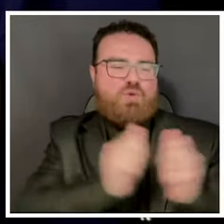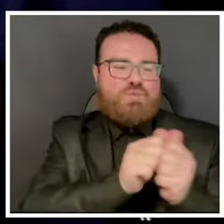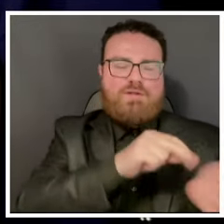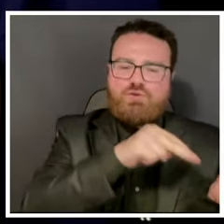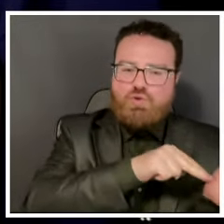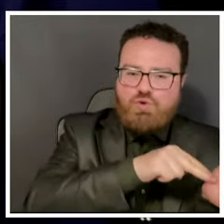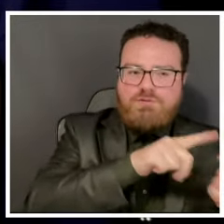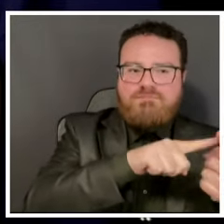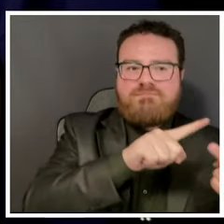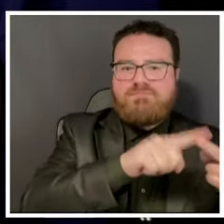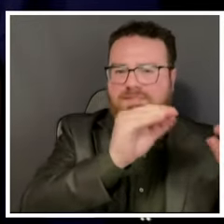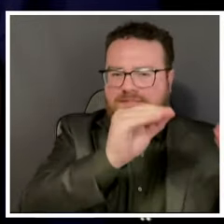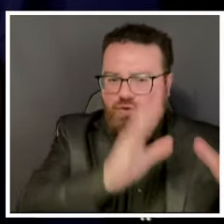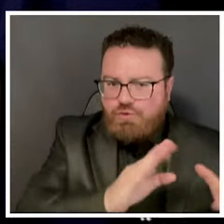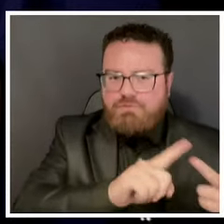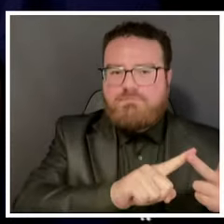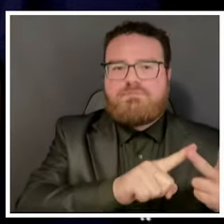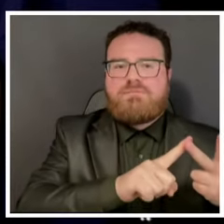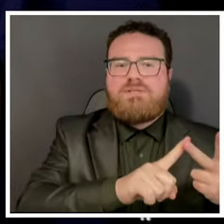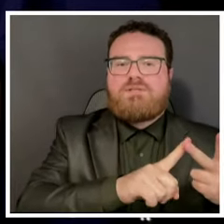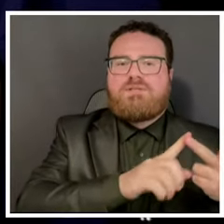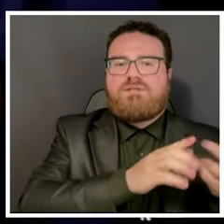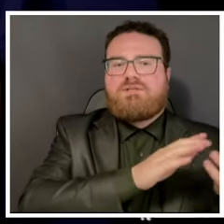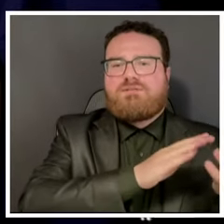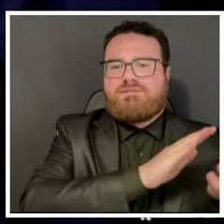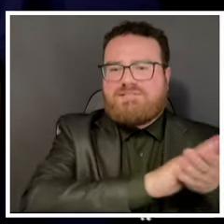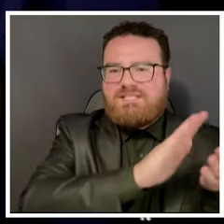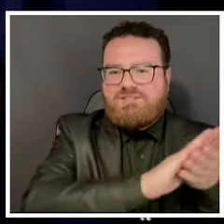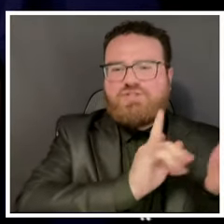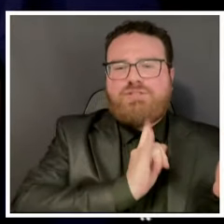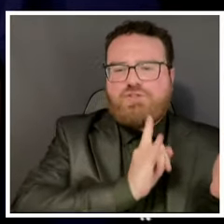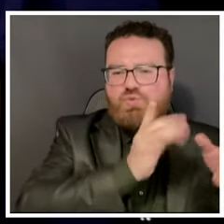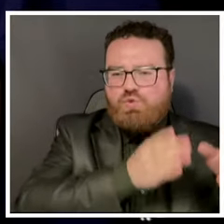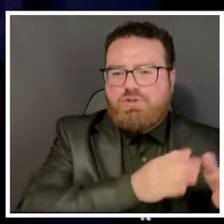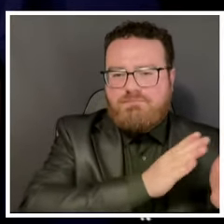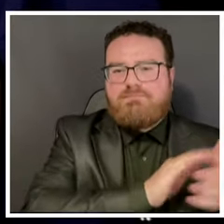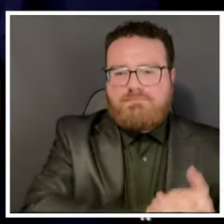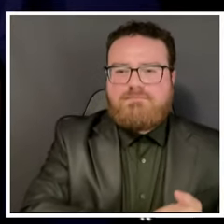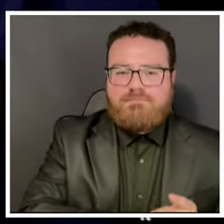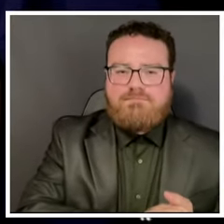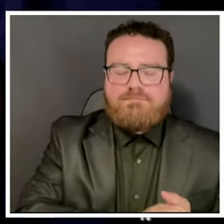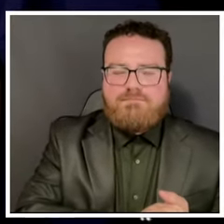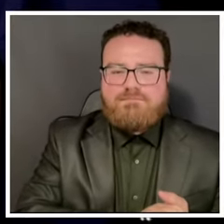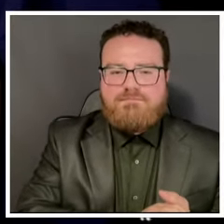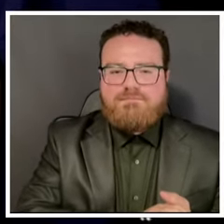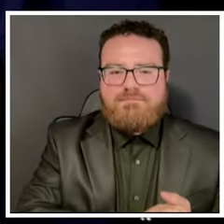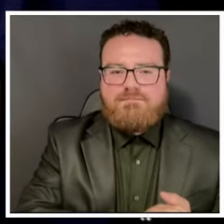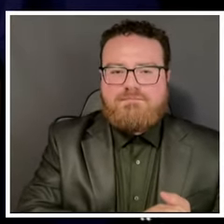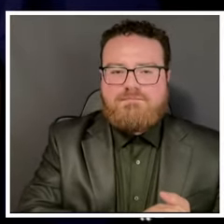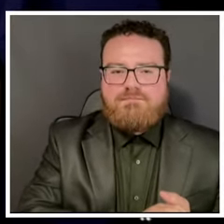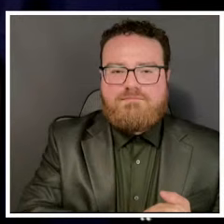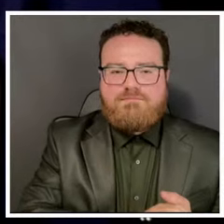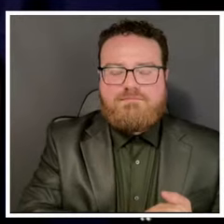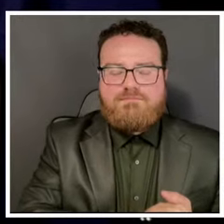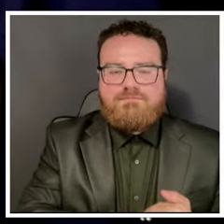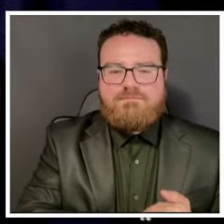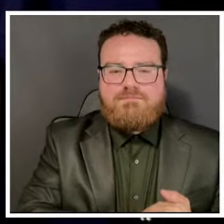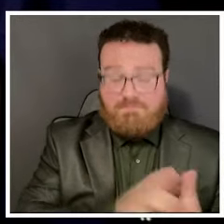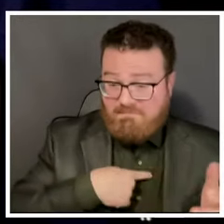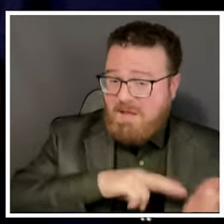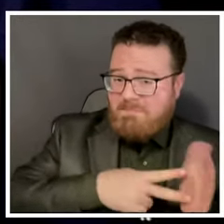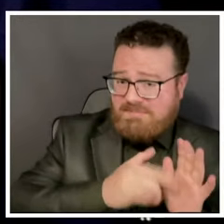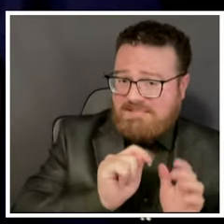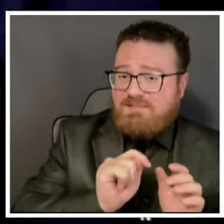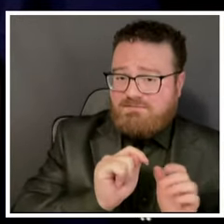worker. I mean it. The that